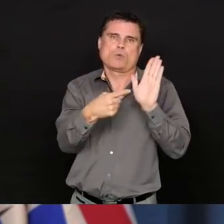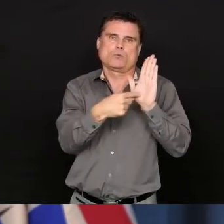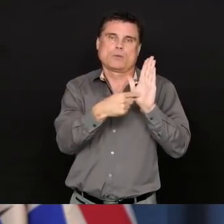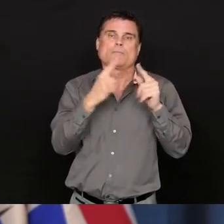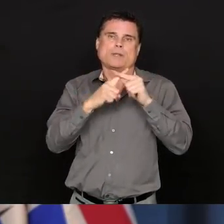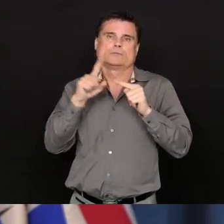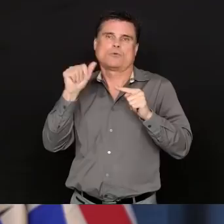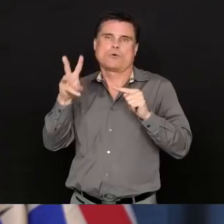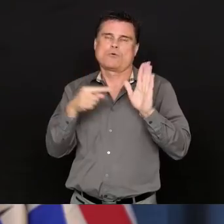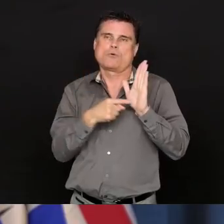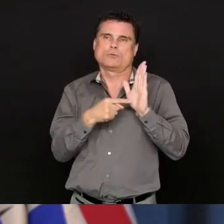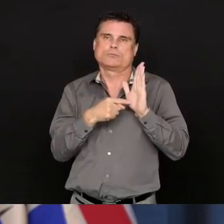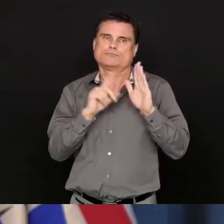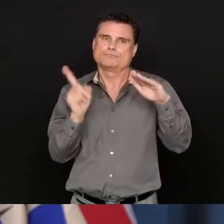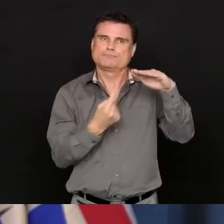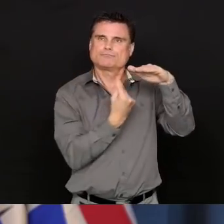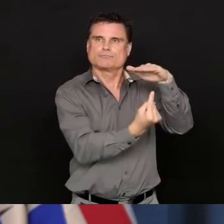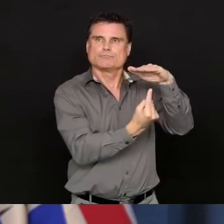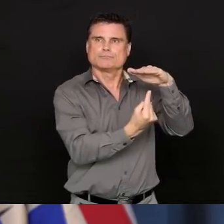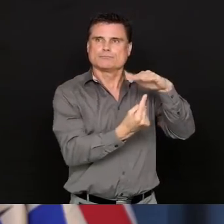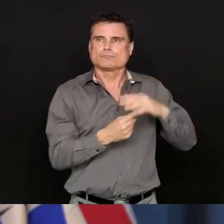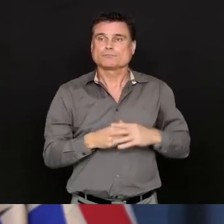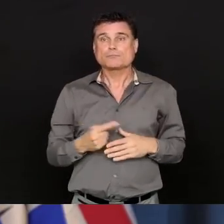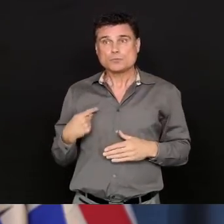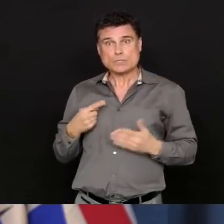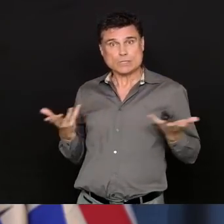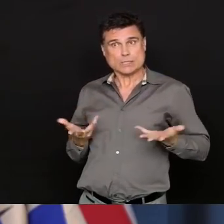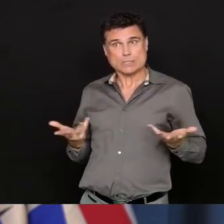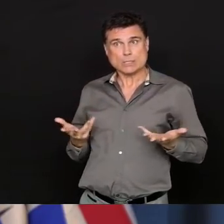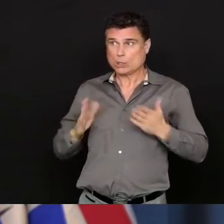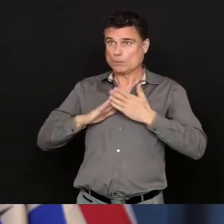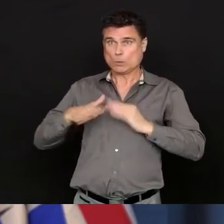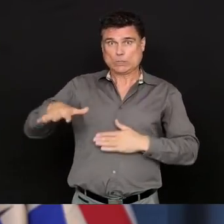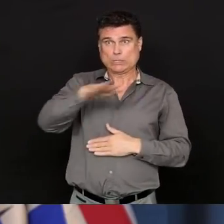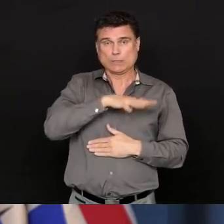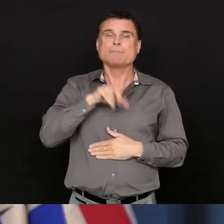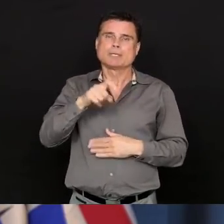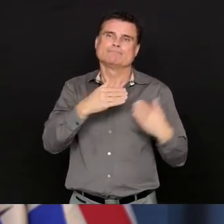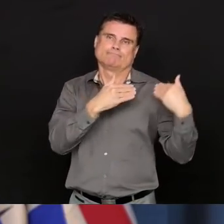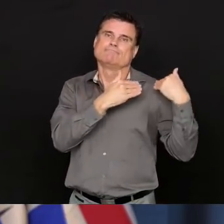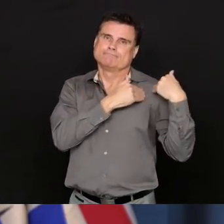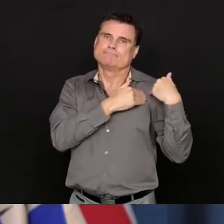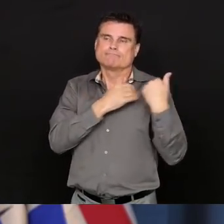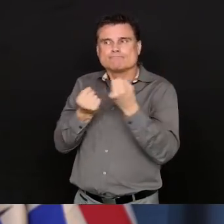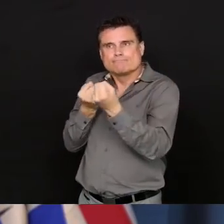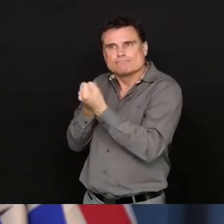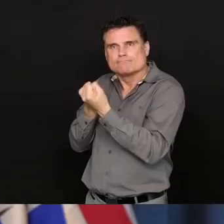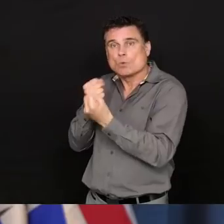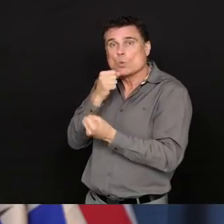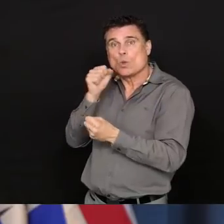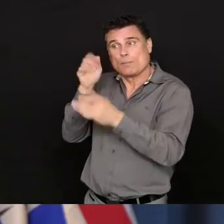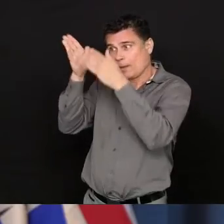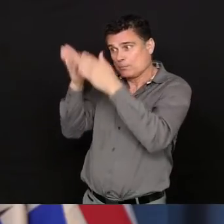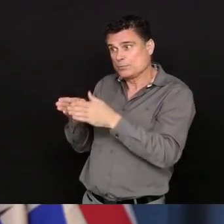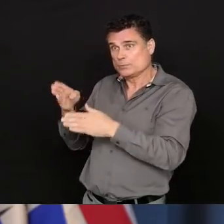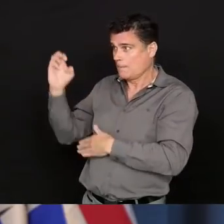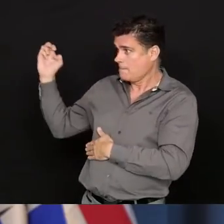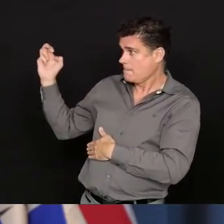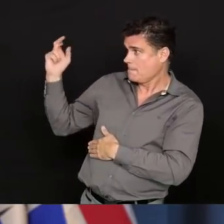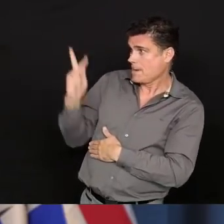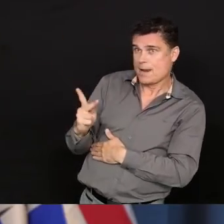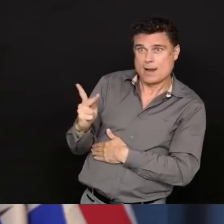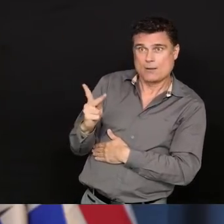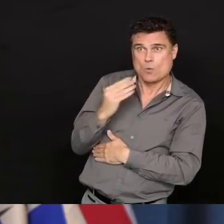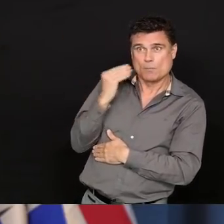to support those people. Things are very different from when many people left the country. Particularly, we know that many people have gone